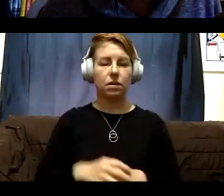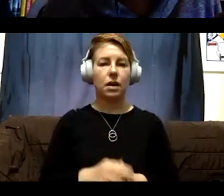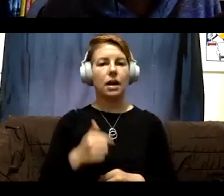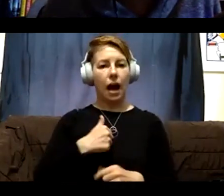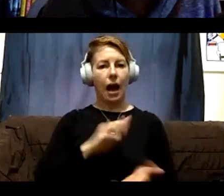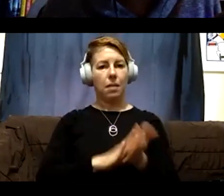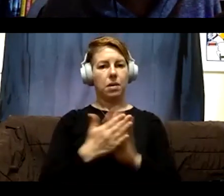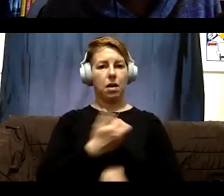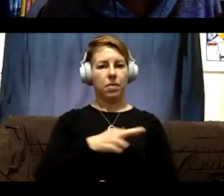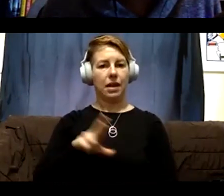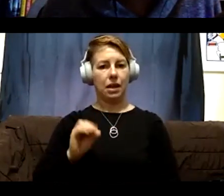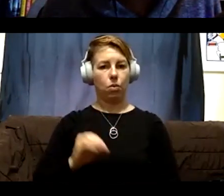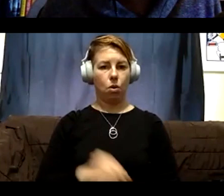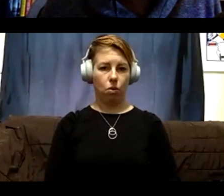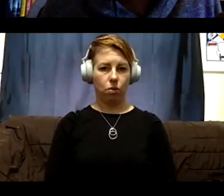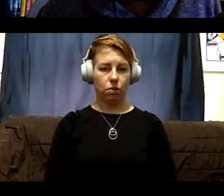hero.